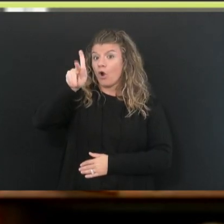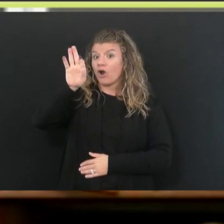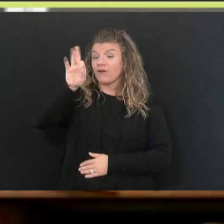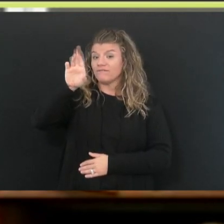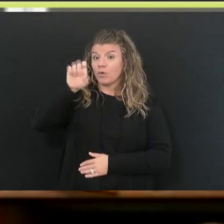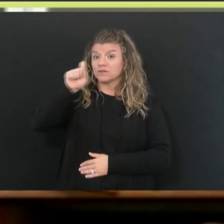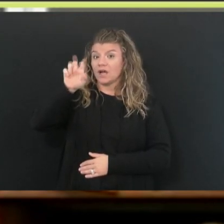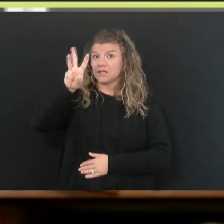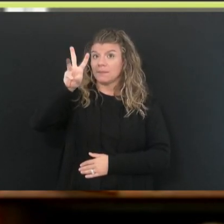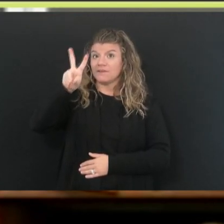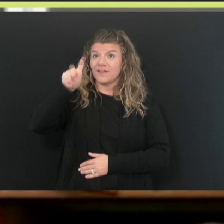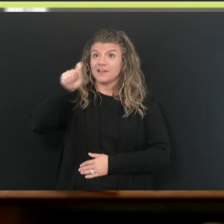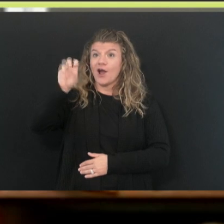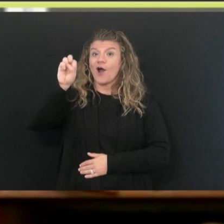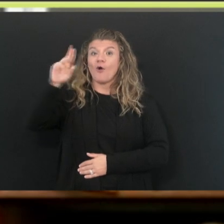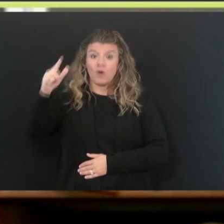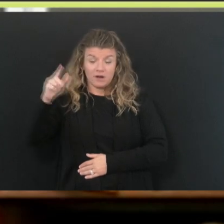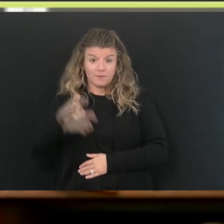pua.workforcewv.org,